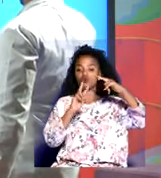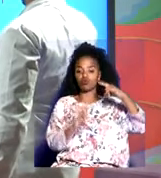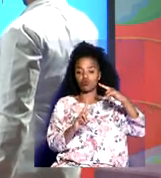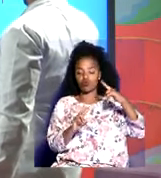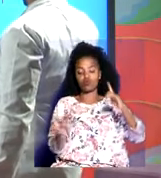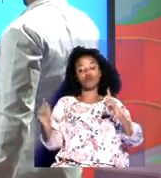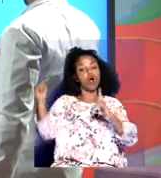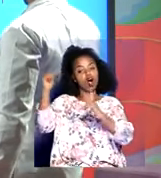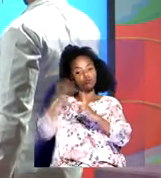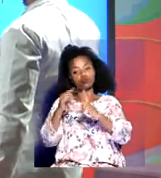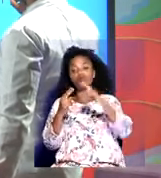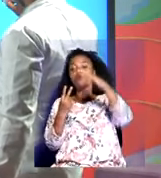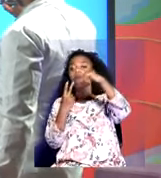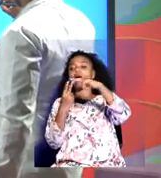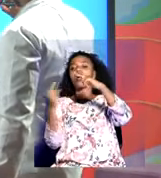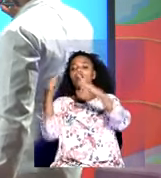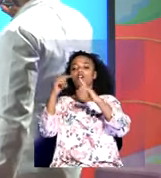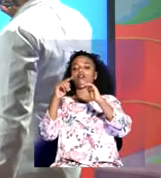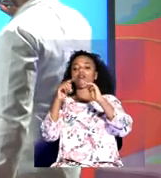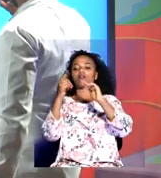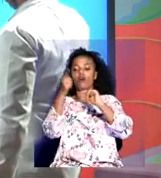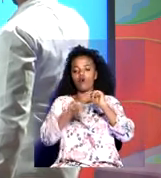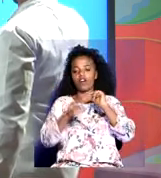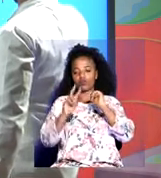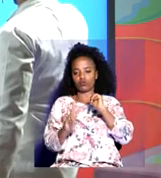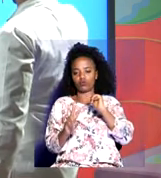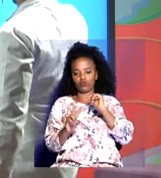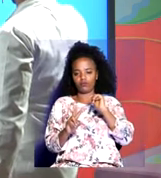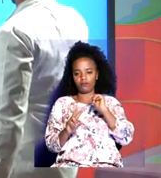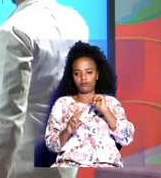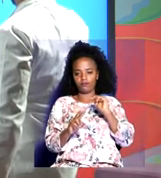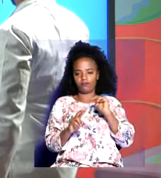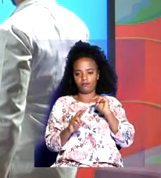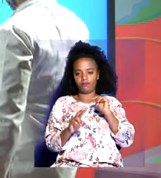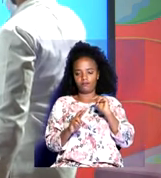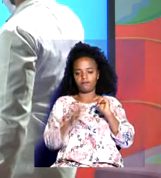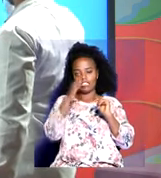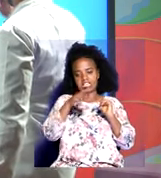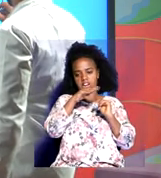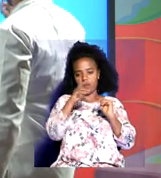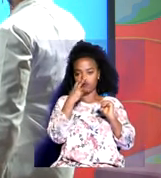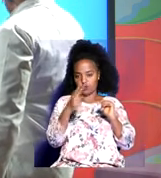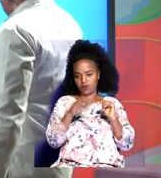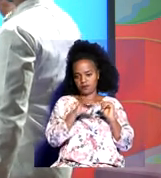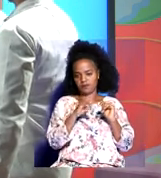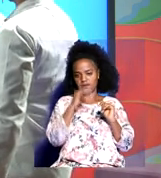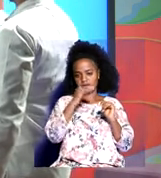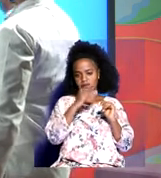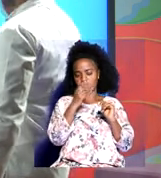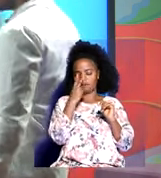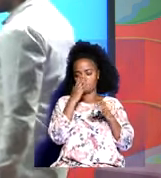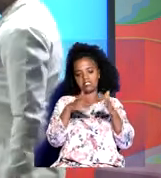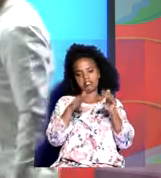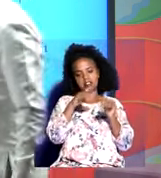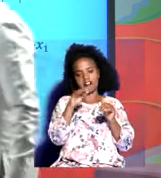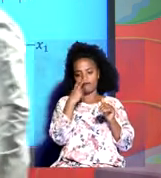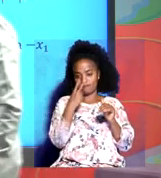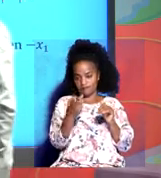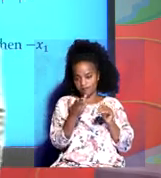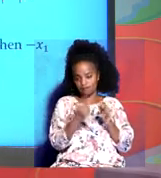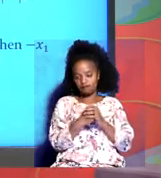to pi over 2. The graph has this form. This will repeat this asymptote. Therefore, on this